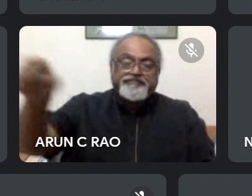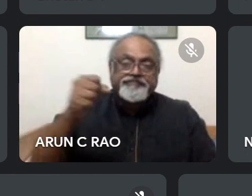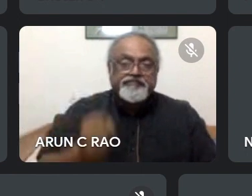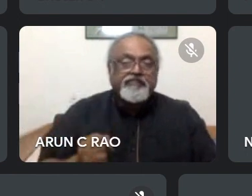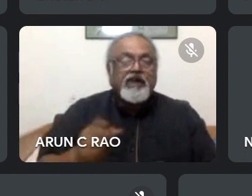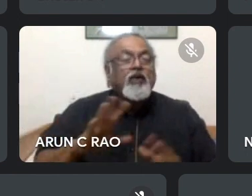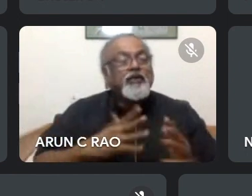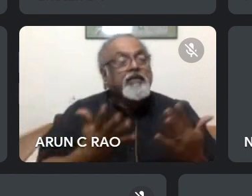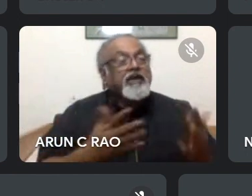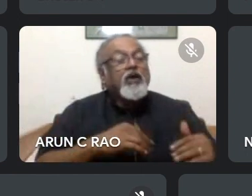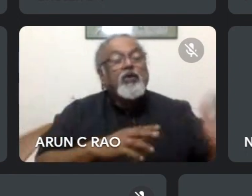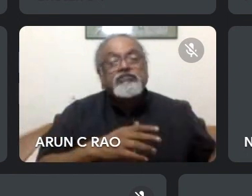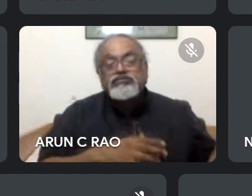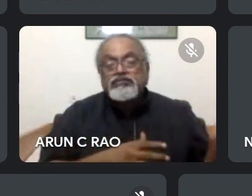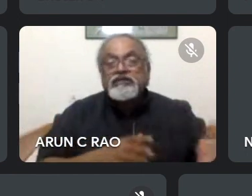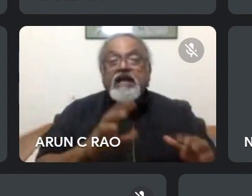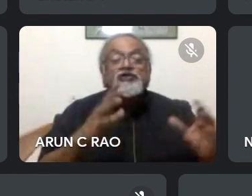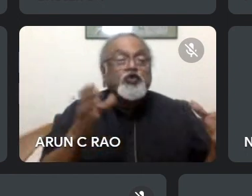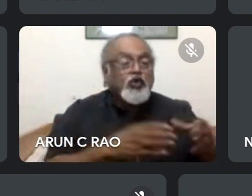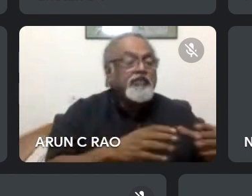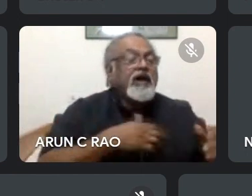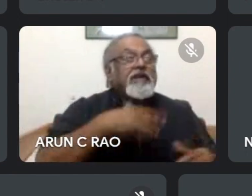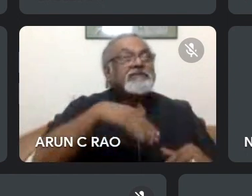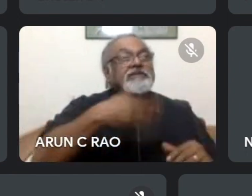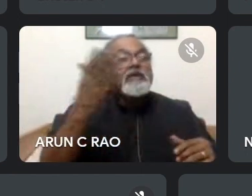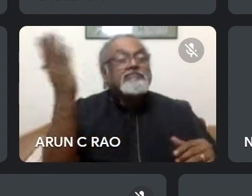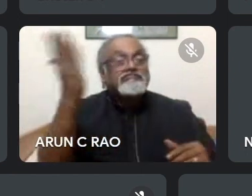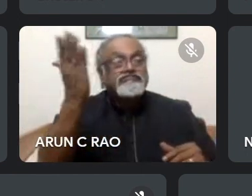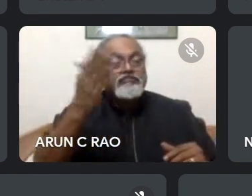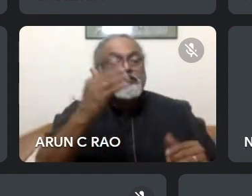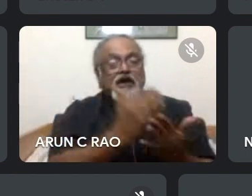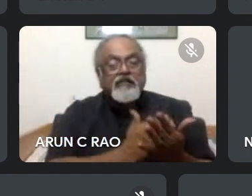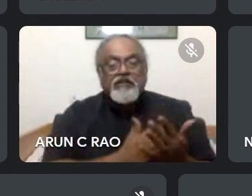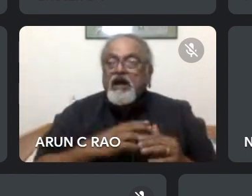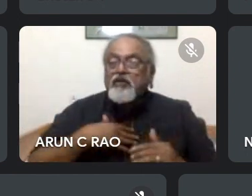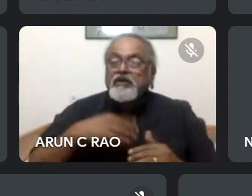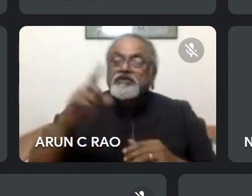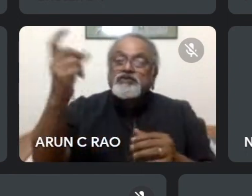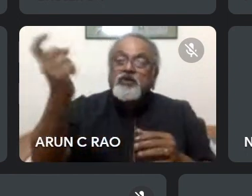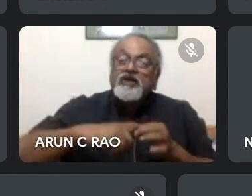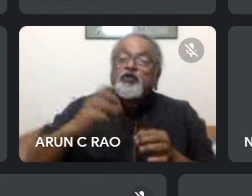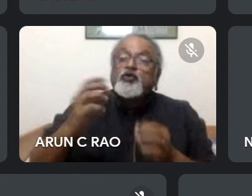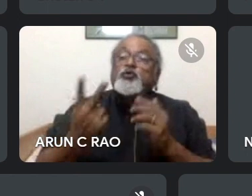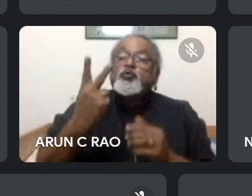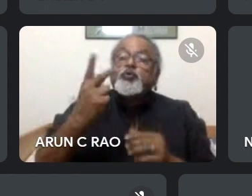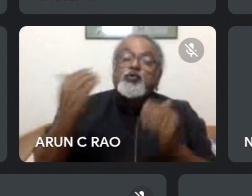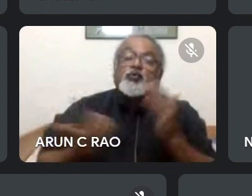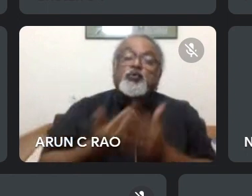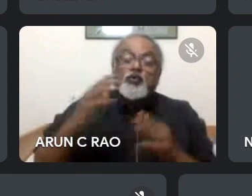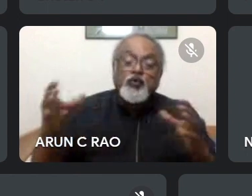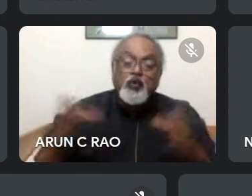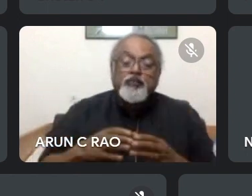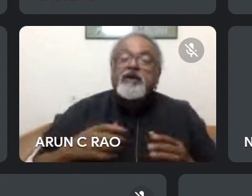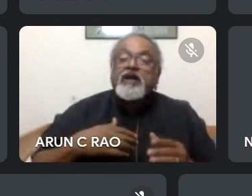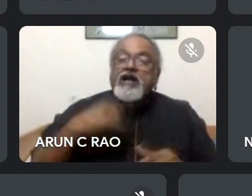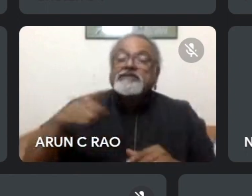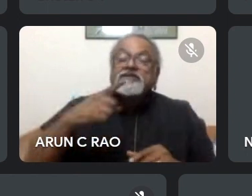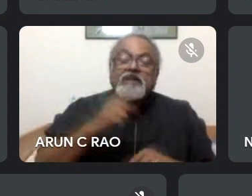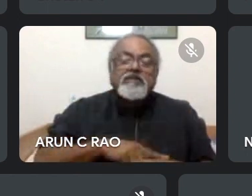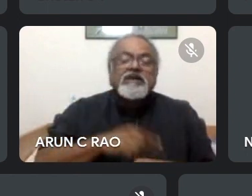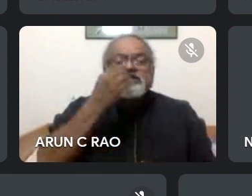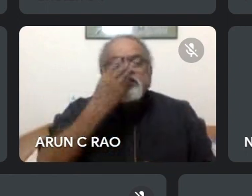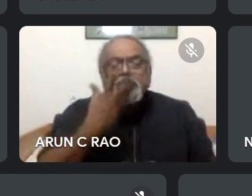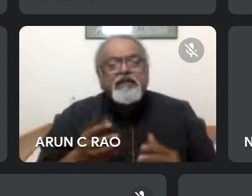awareness sessions in my group next year. I'll hire 2 women employees in my company, in my group next year. It could be very, very